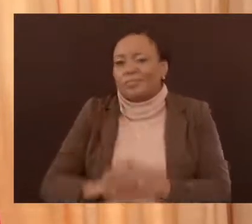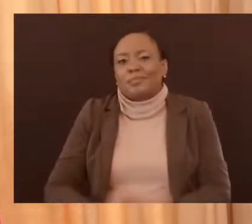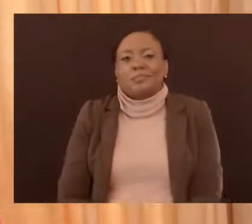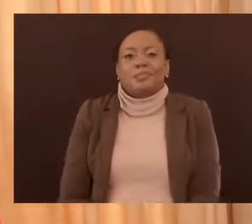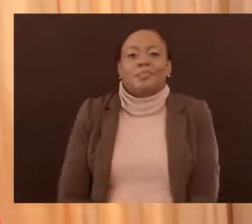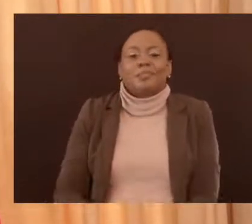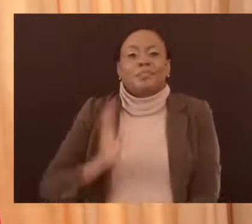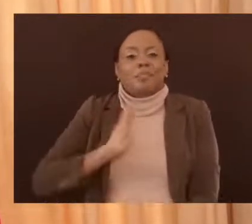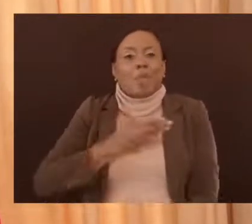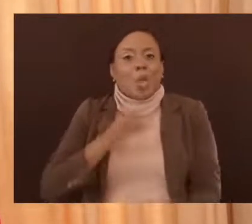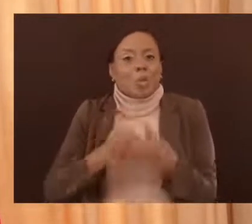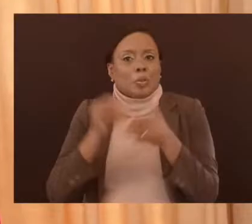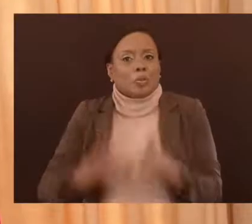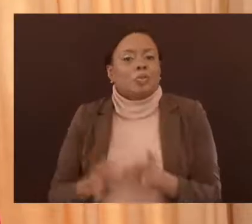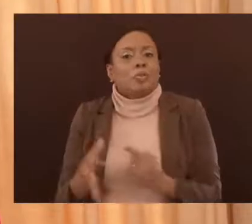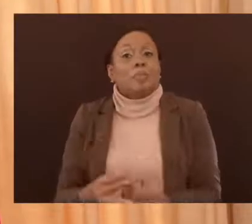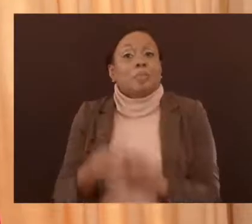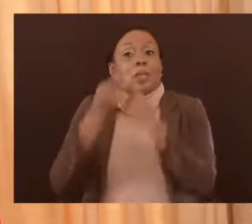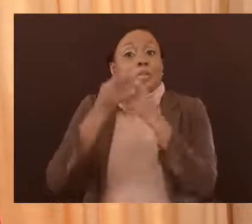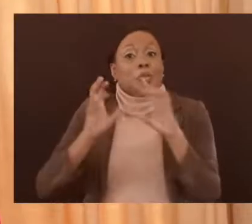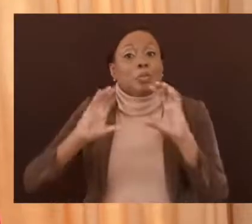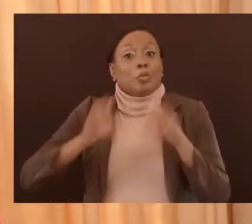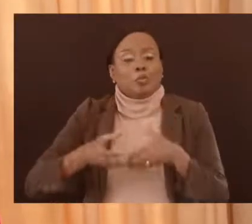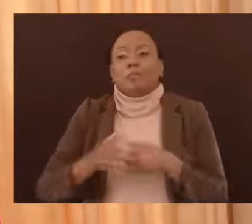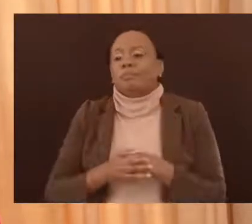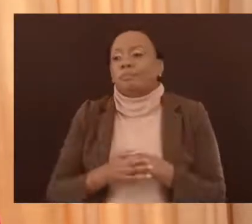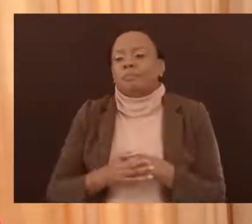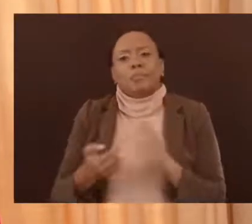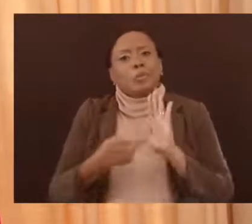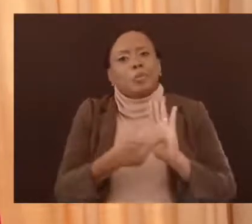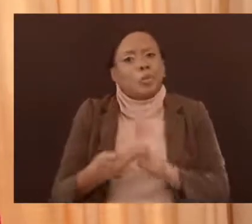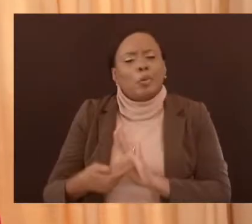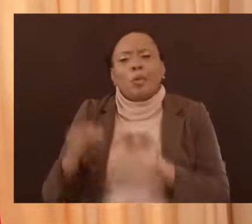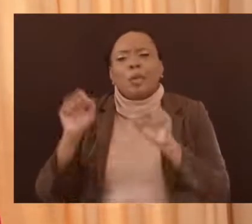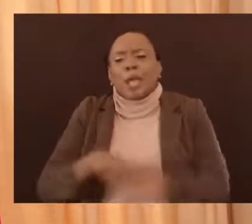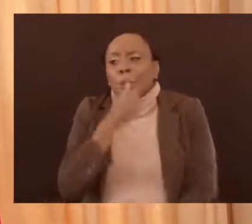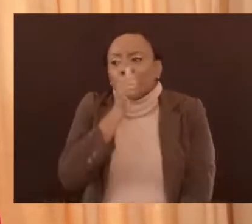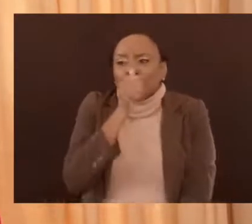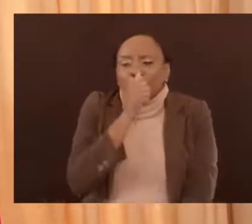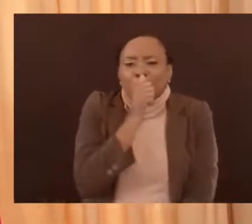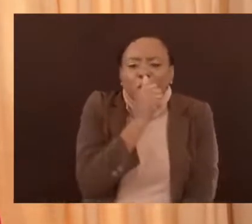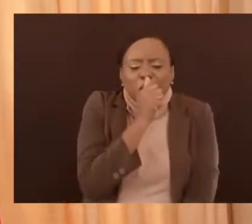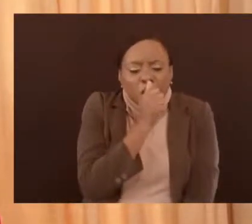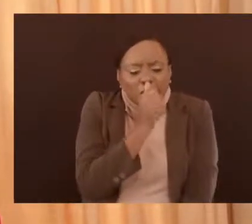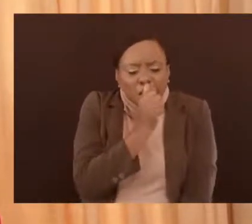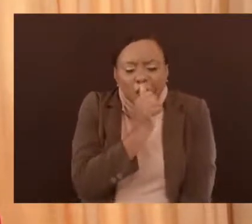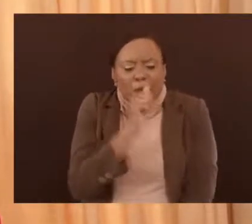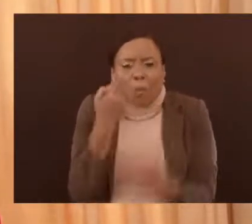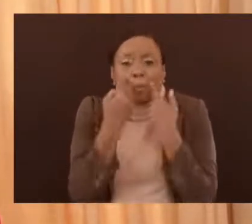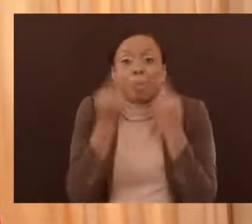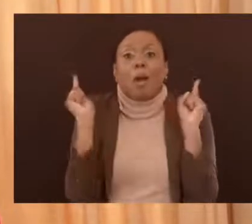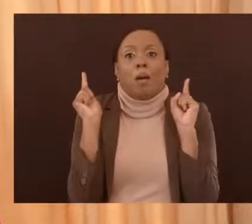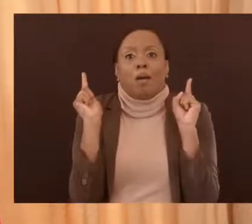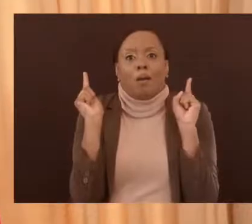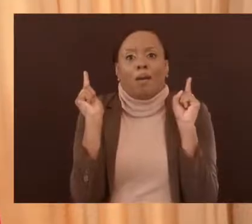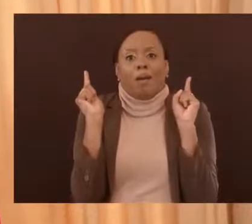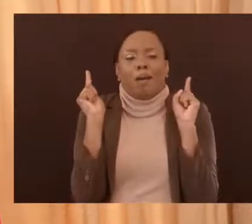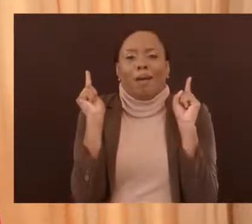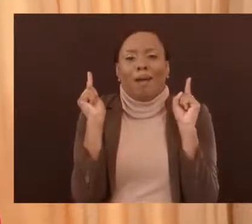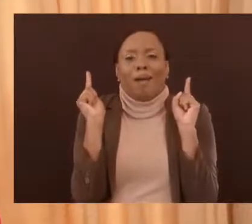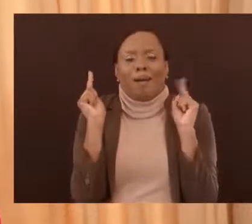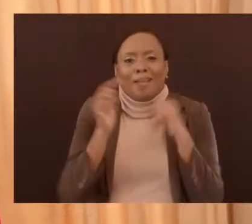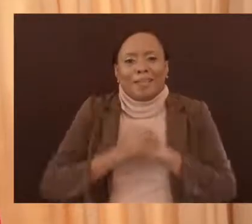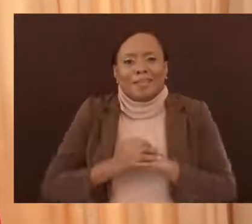who at their tender age have already demonstrated their resilience. They persevered and they succeeded against the odds of